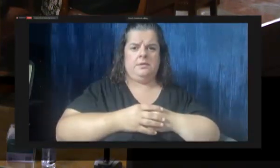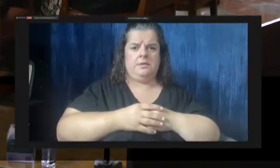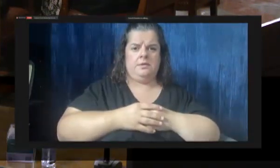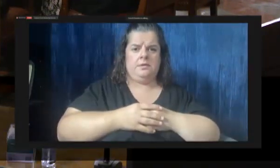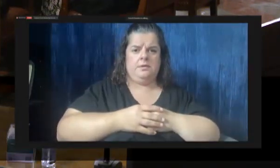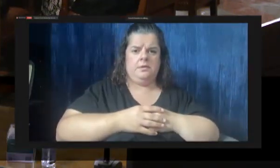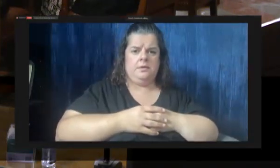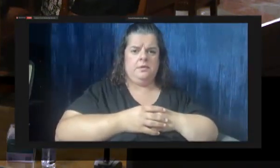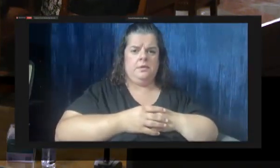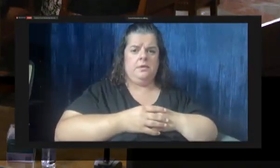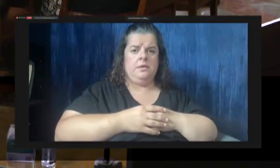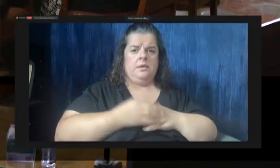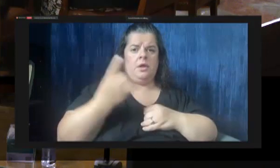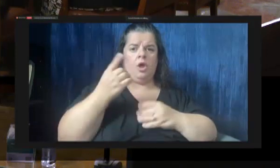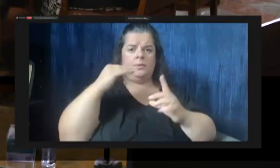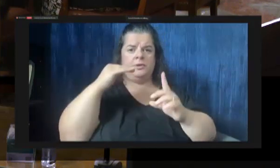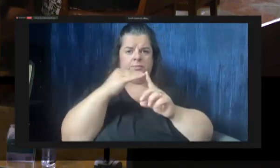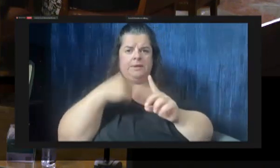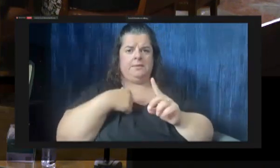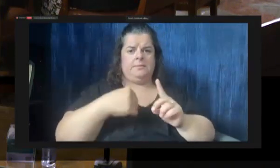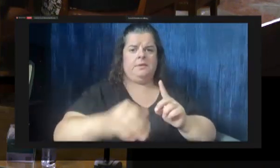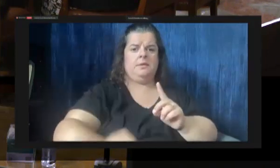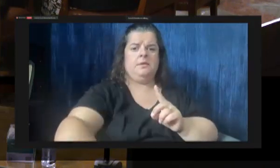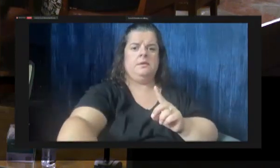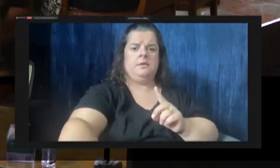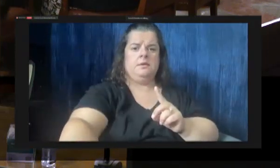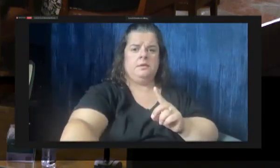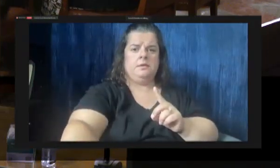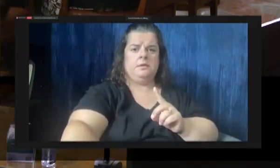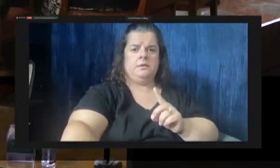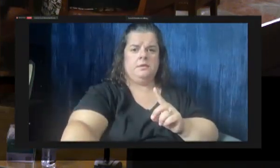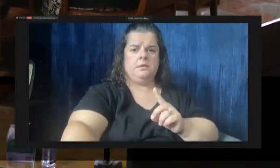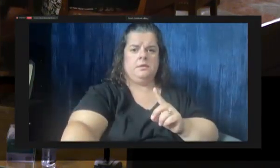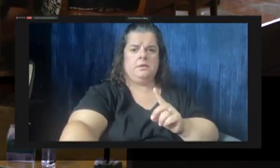I'm always reminded of then Councilman Peduto